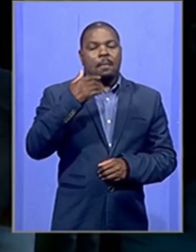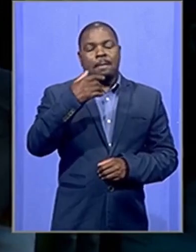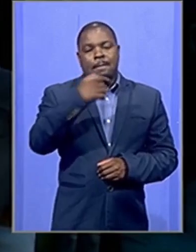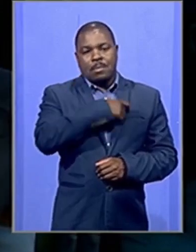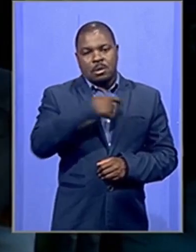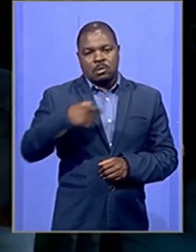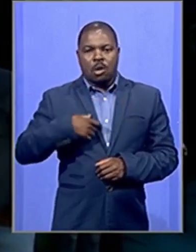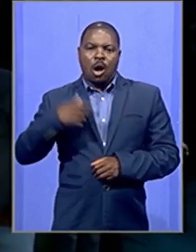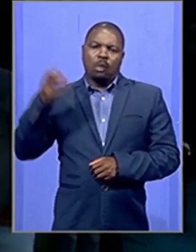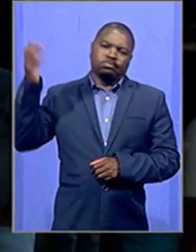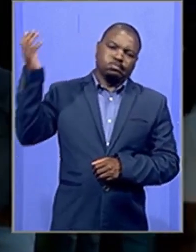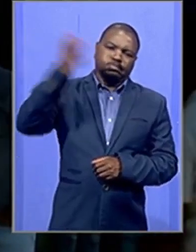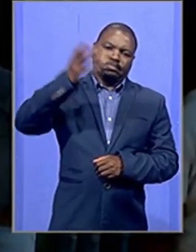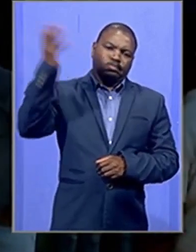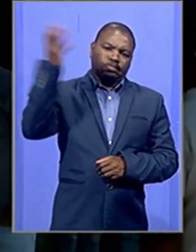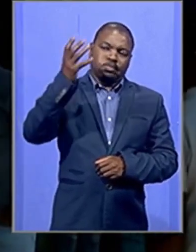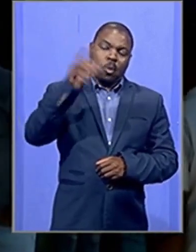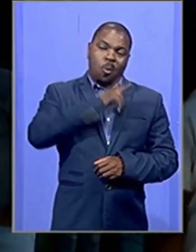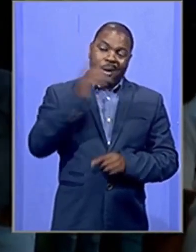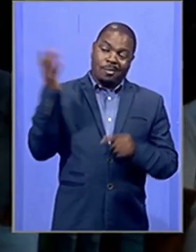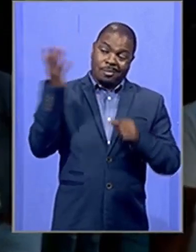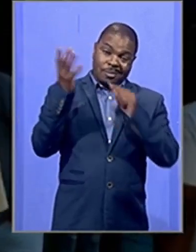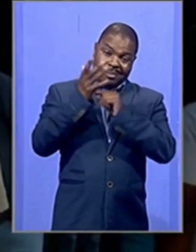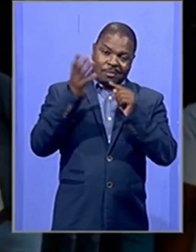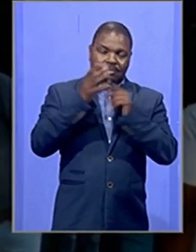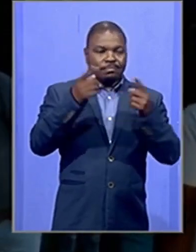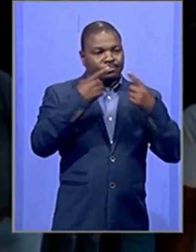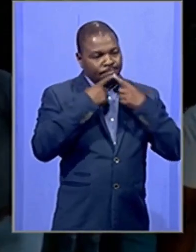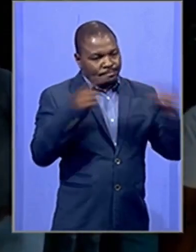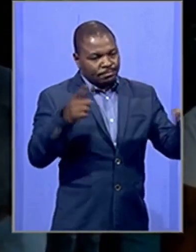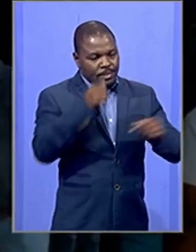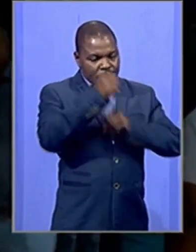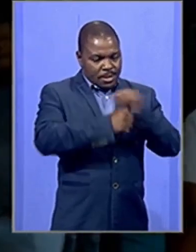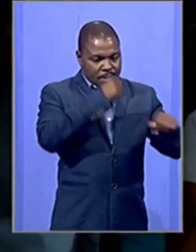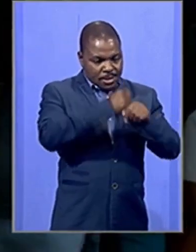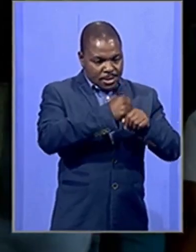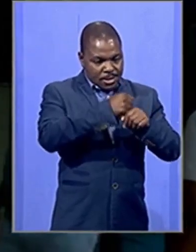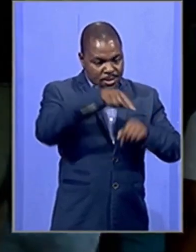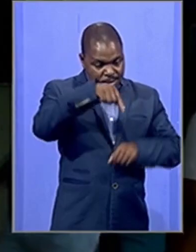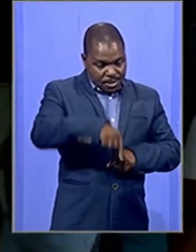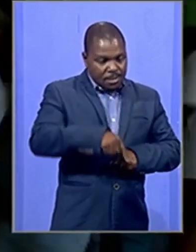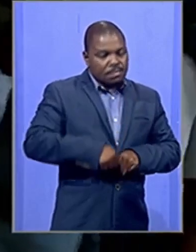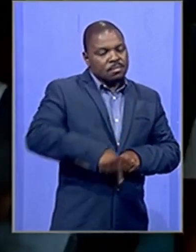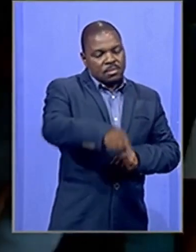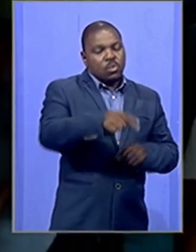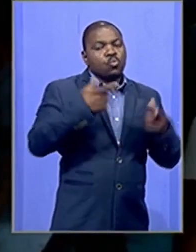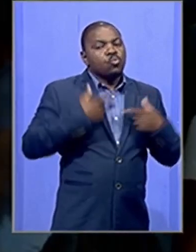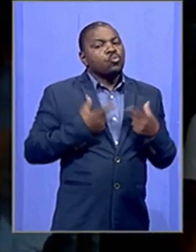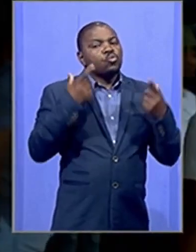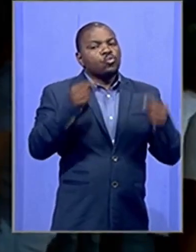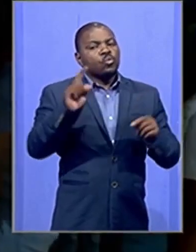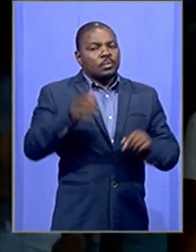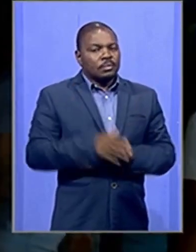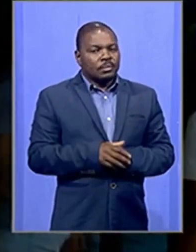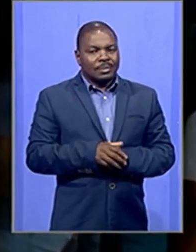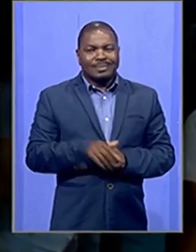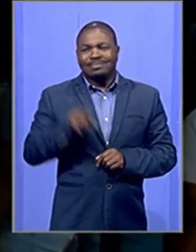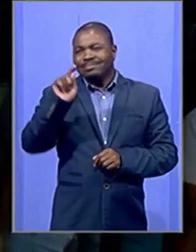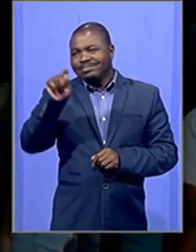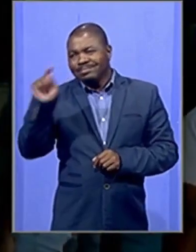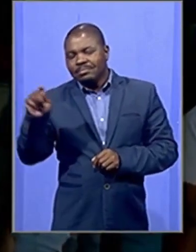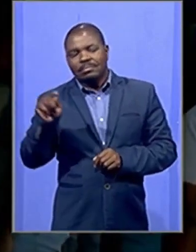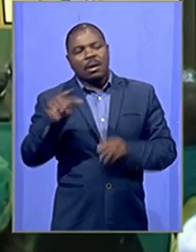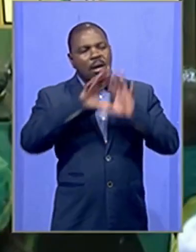ka molaetsa ona o tlo re laela hore na selemong sena re tlameha hore re etseng ketsahalo tseno e ba